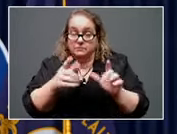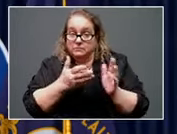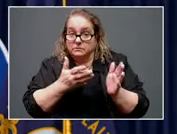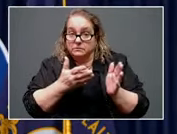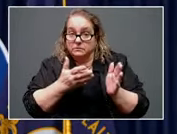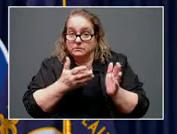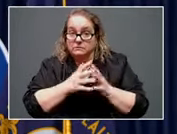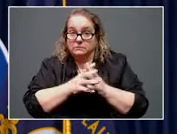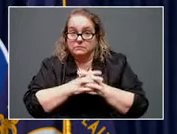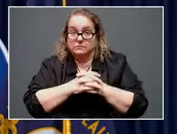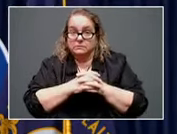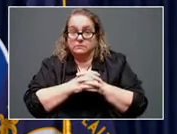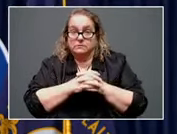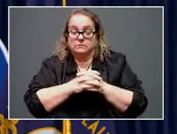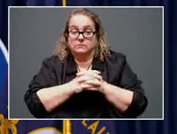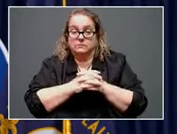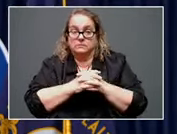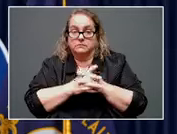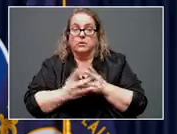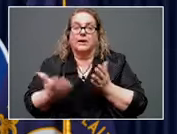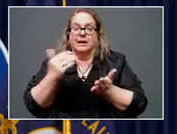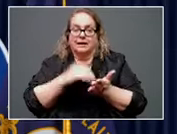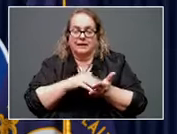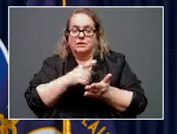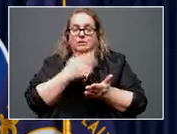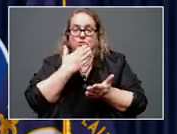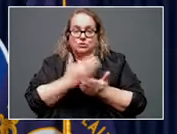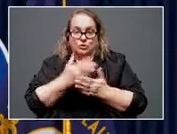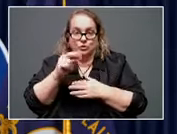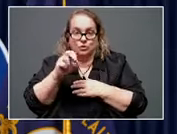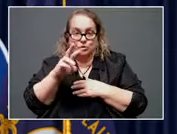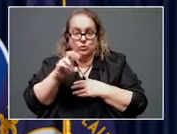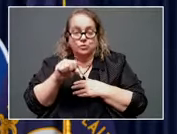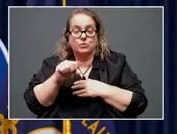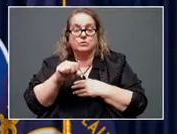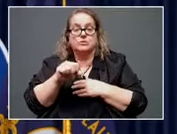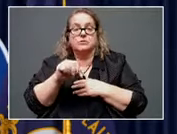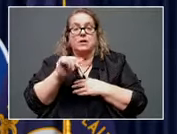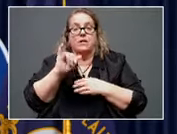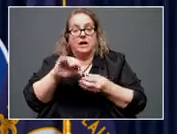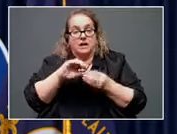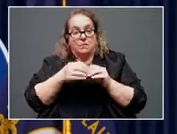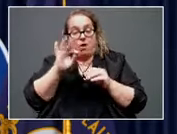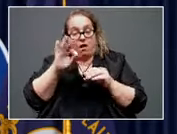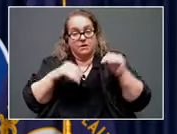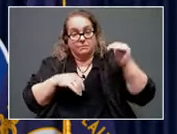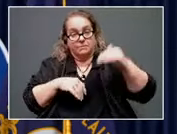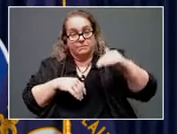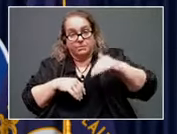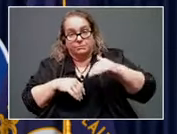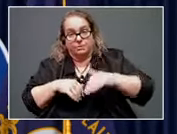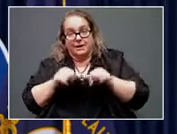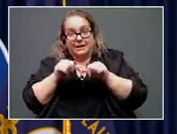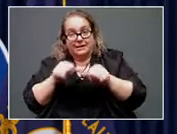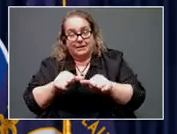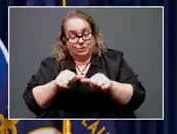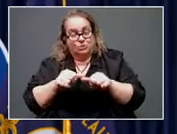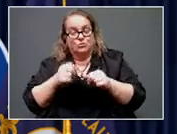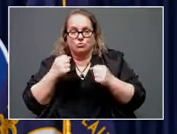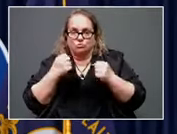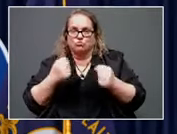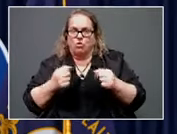So again, this is really good news. The pace of the decline continues to be significant. We want to continue to see